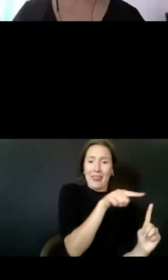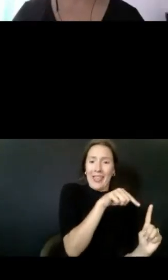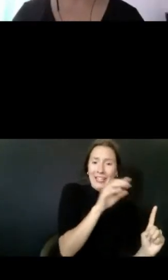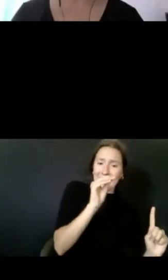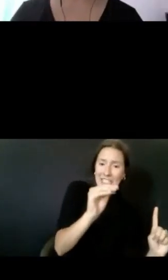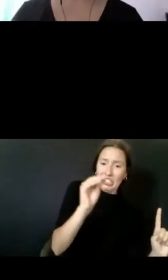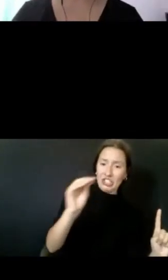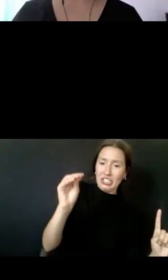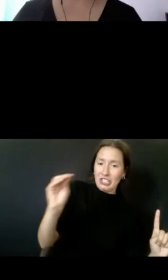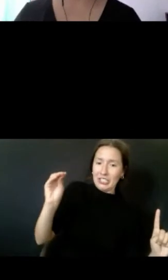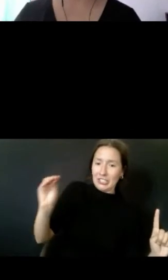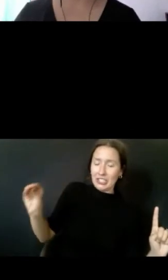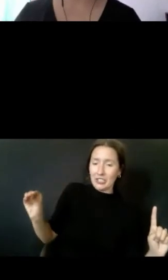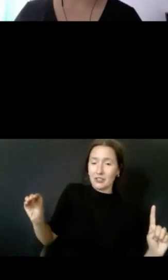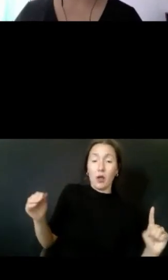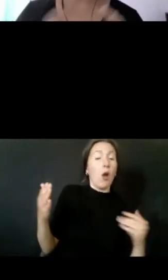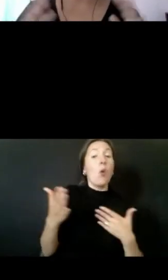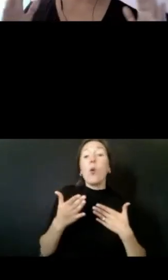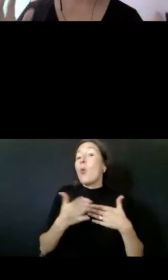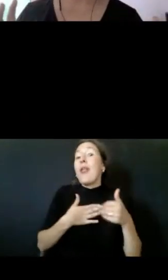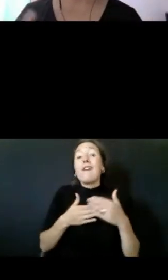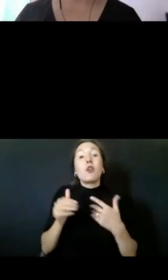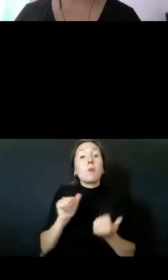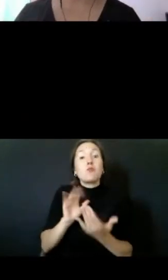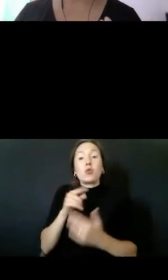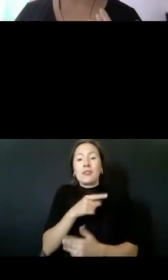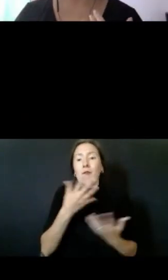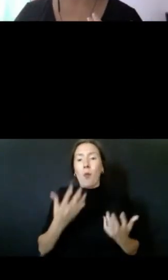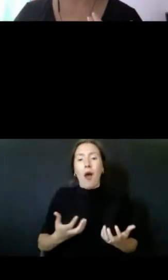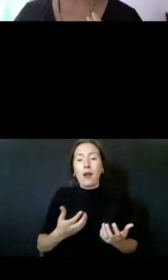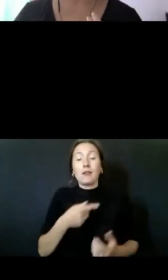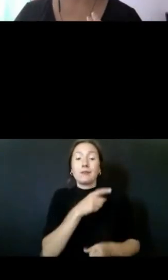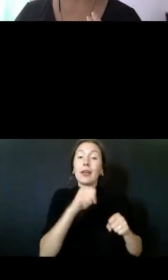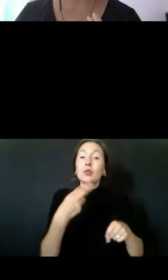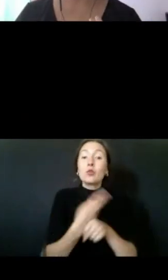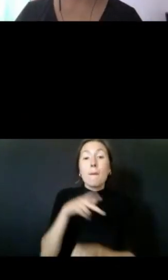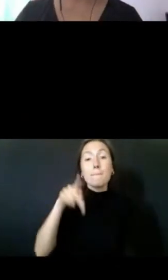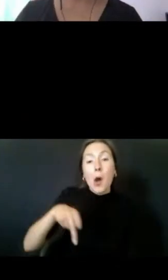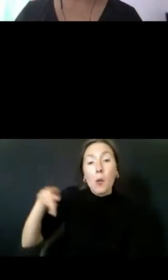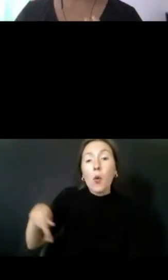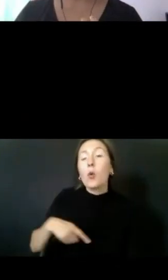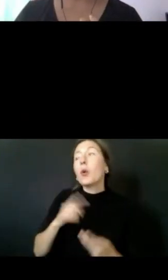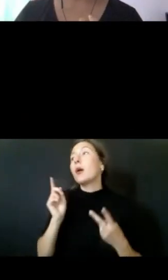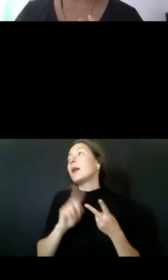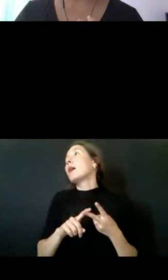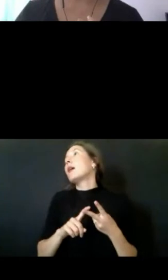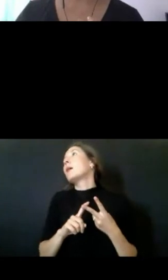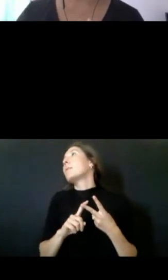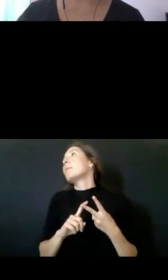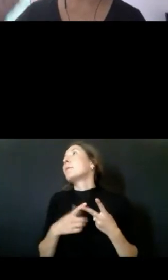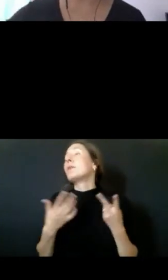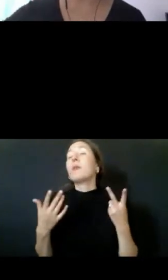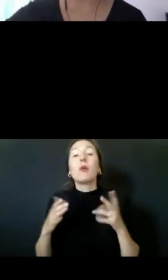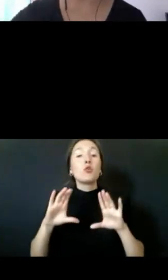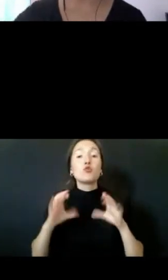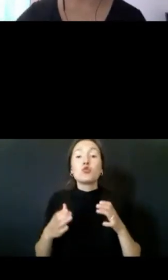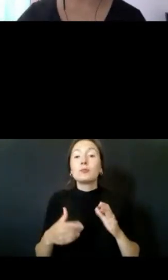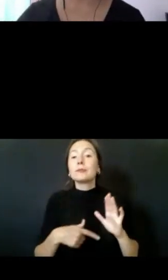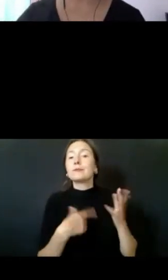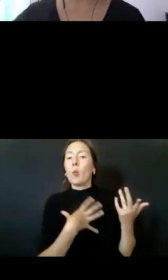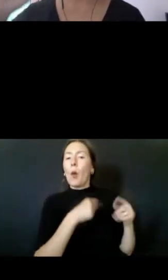activity. And what they do is that they learn the material that's in there, and then they teach back what they have learned to the rest of the